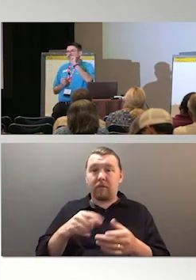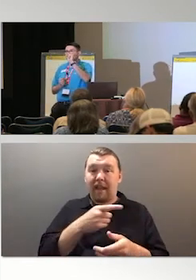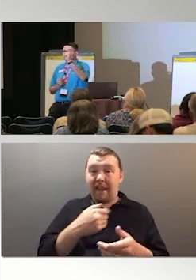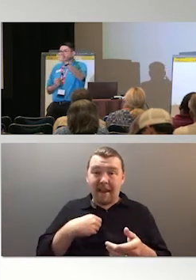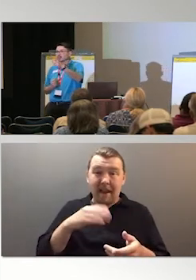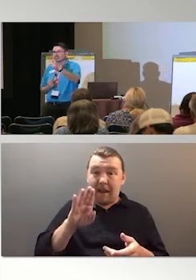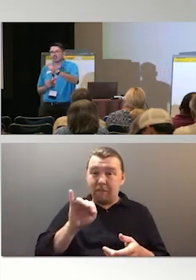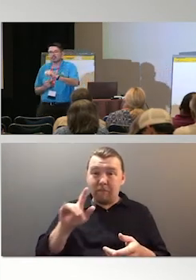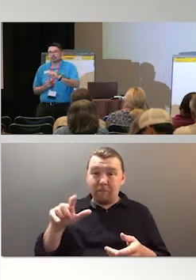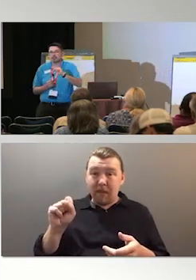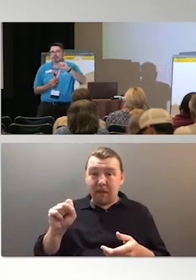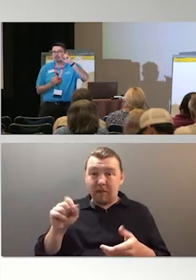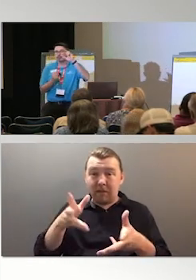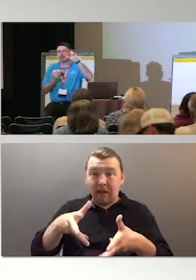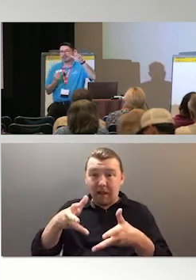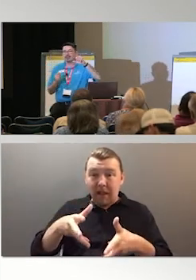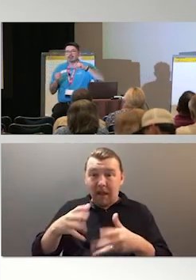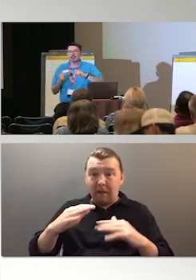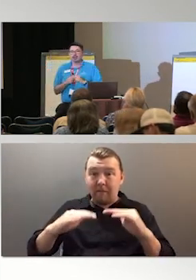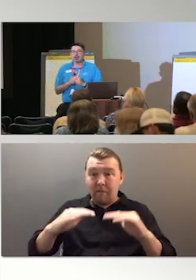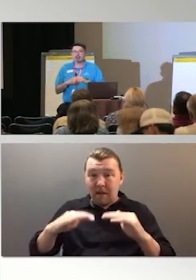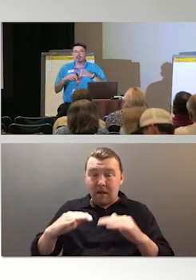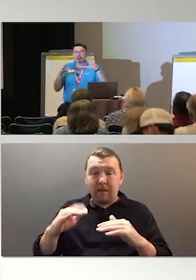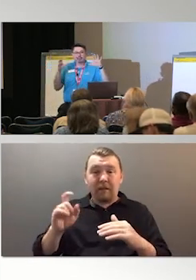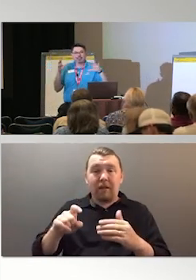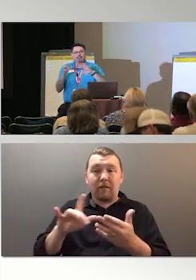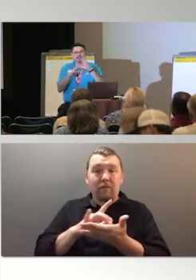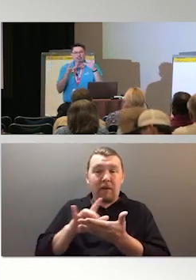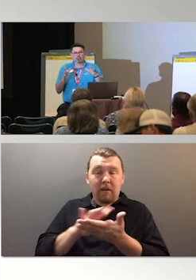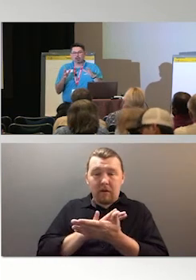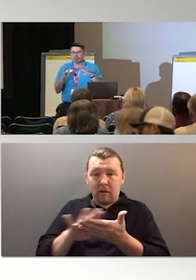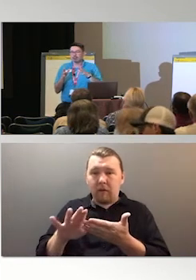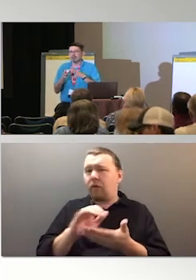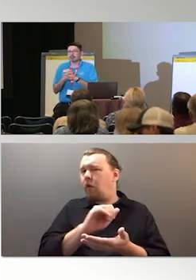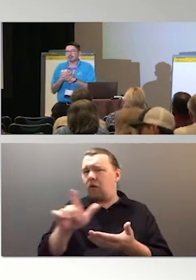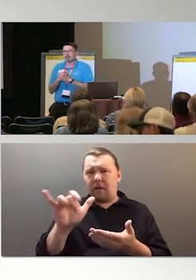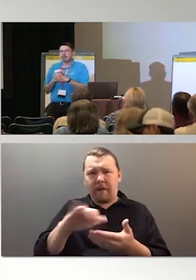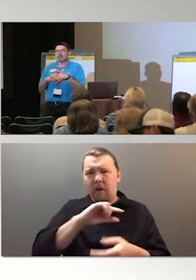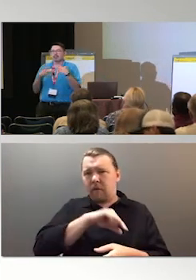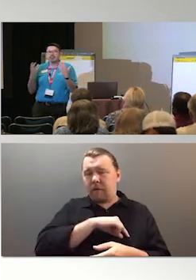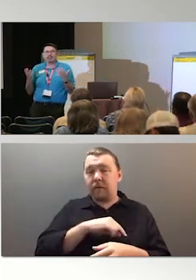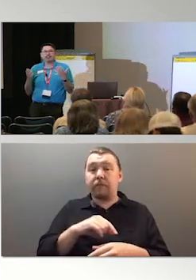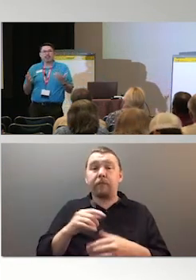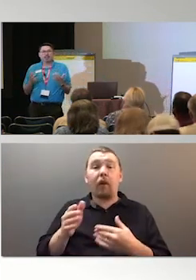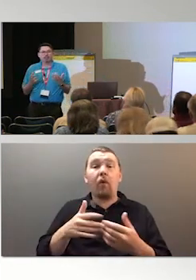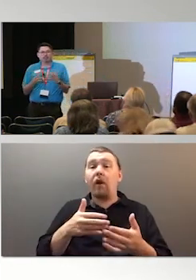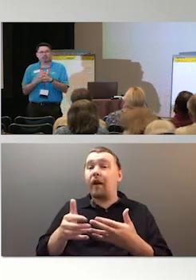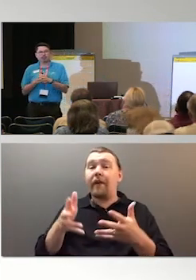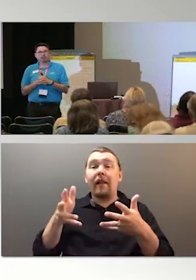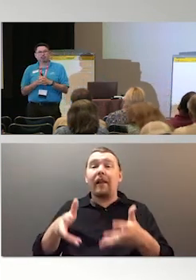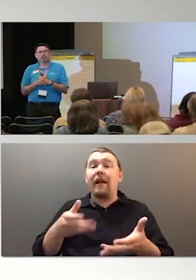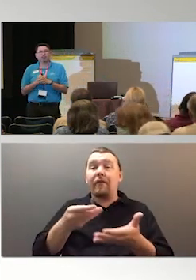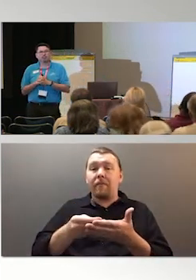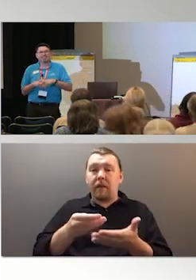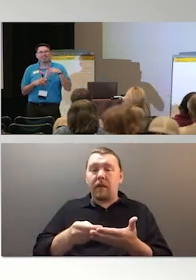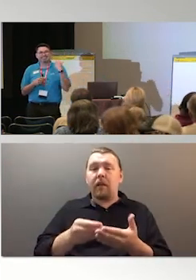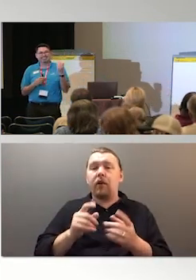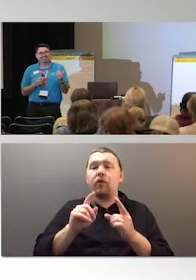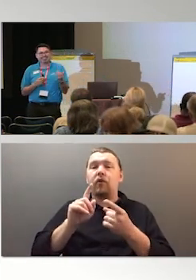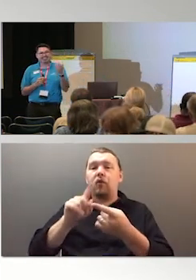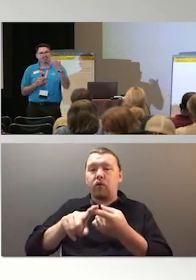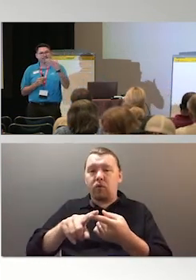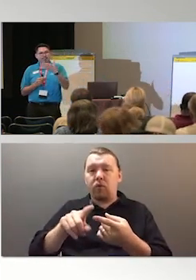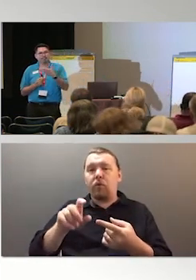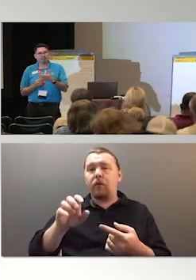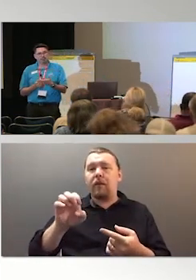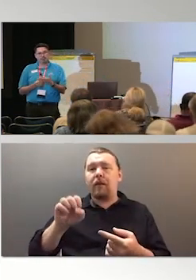had outstanding bills that needed to be paid, those kind of things are qualified. Then any leftover funds would go to the